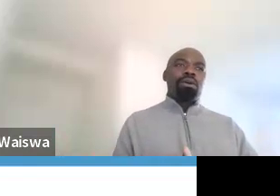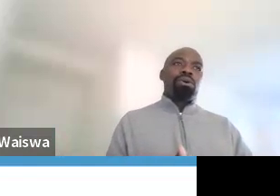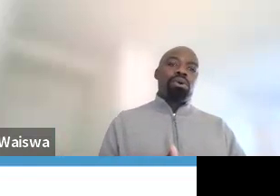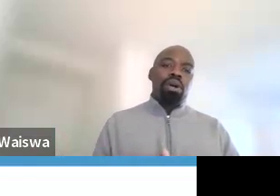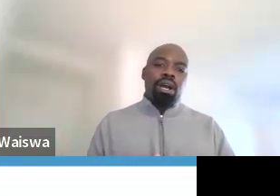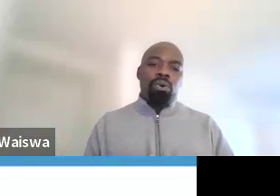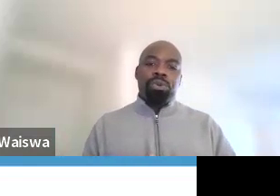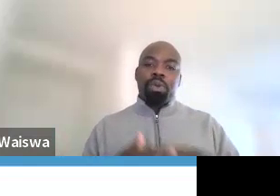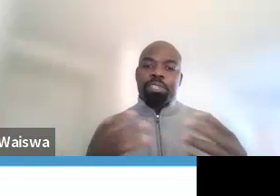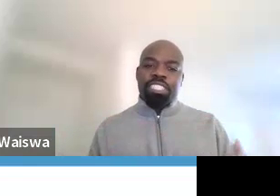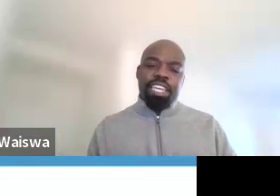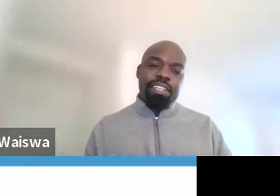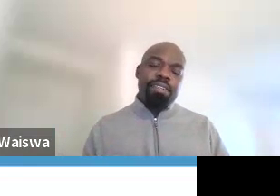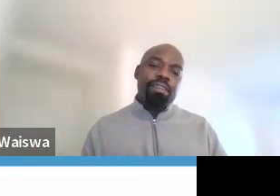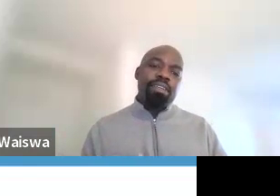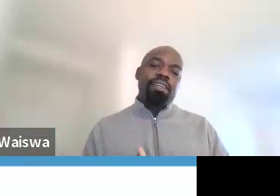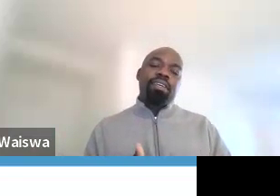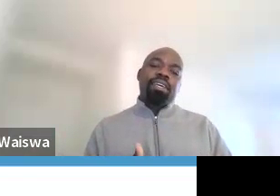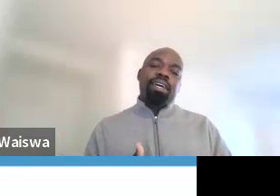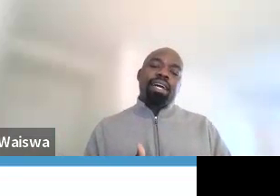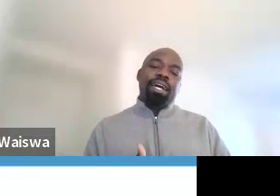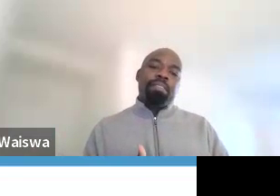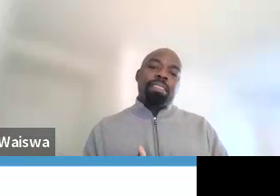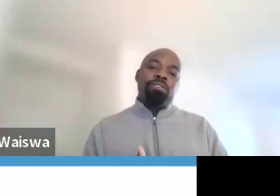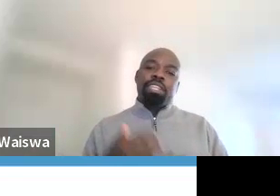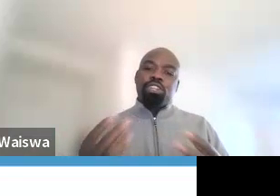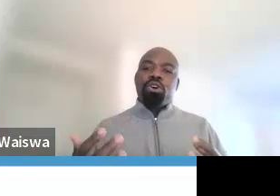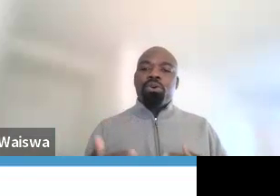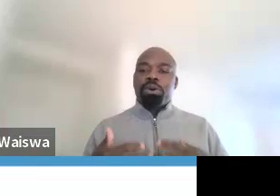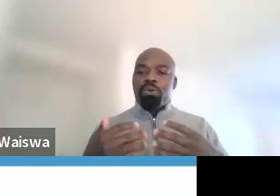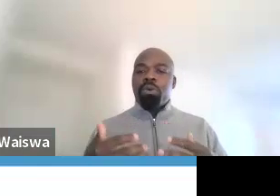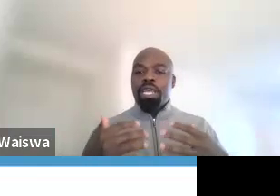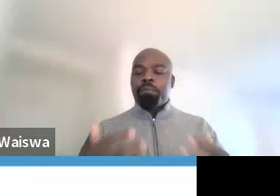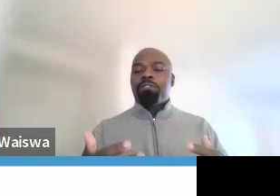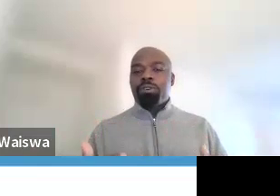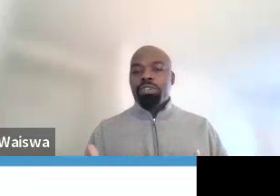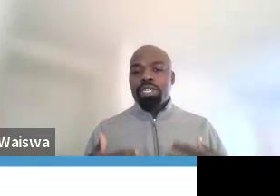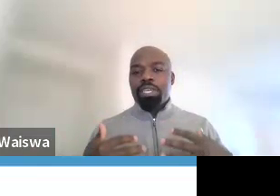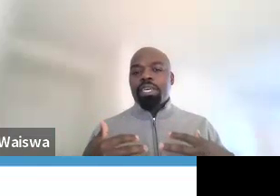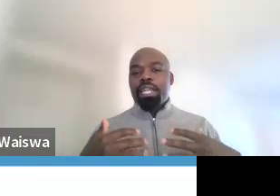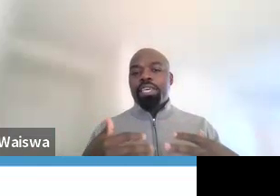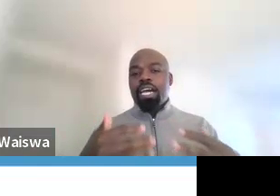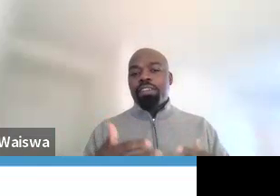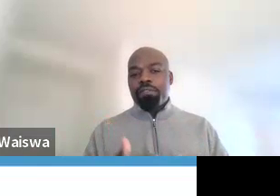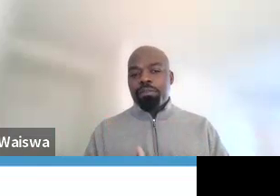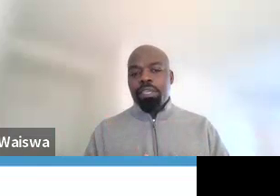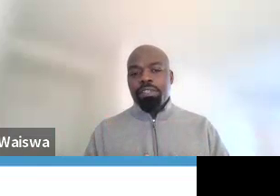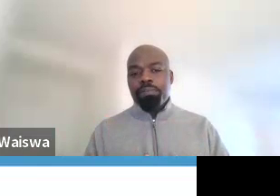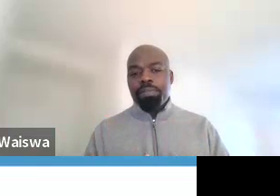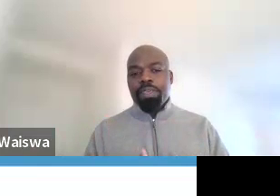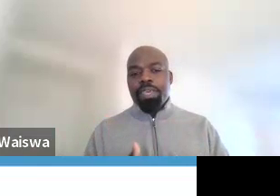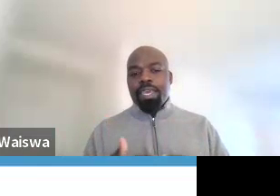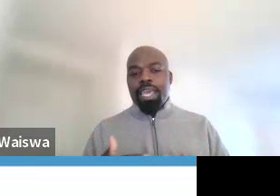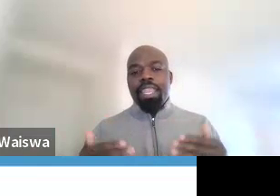are, who you represent, so that they know right up front they have that